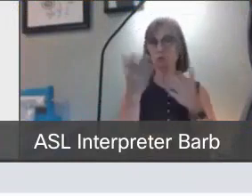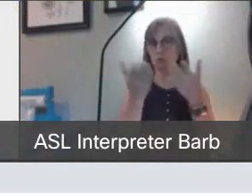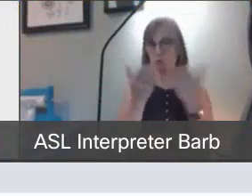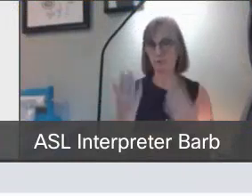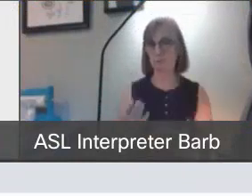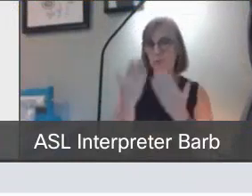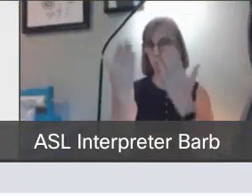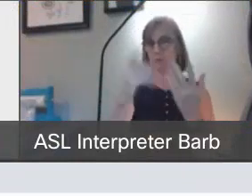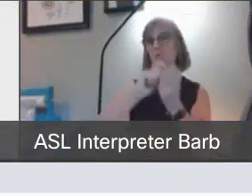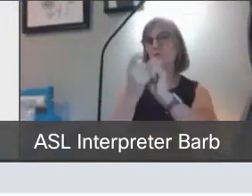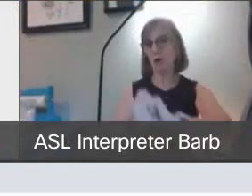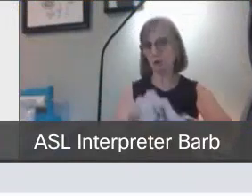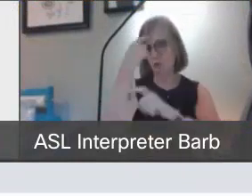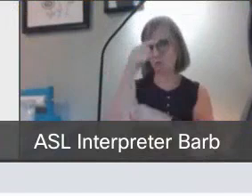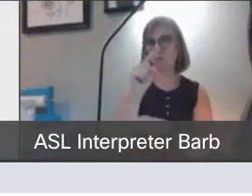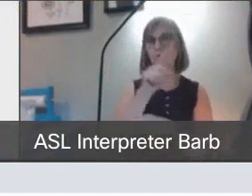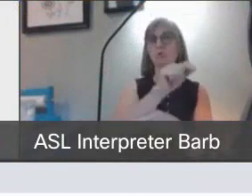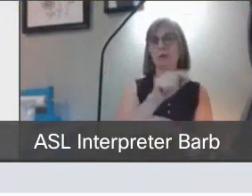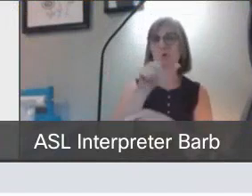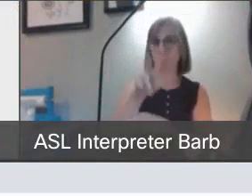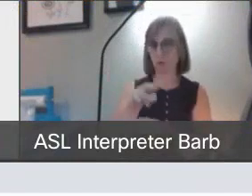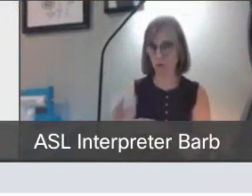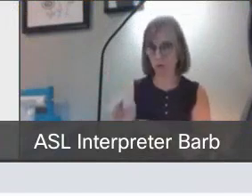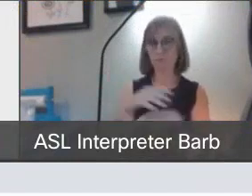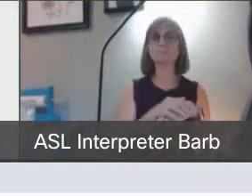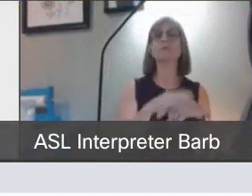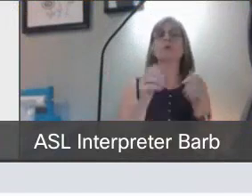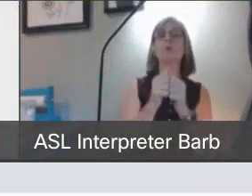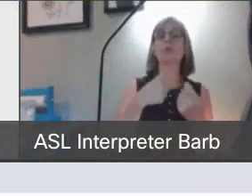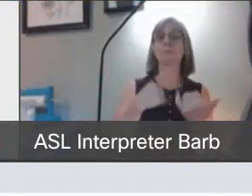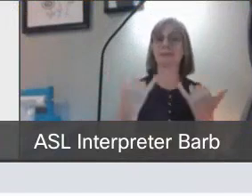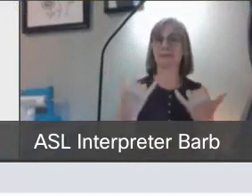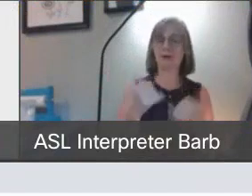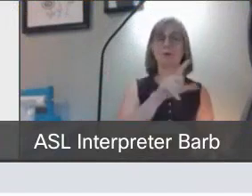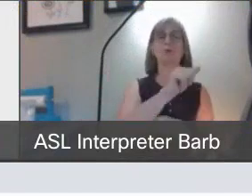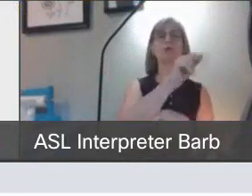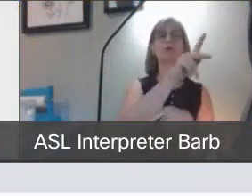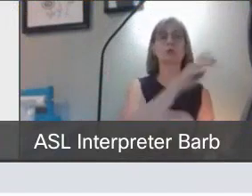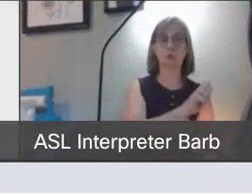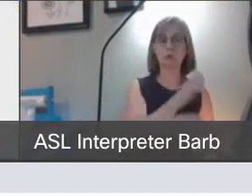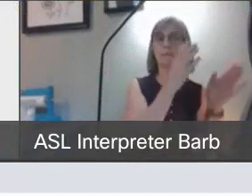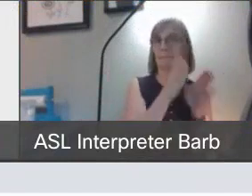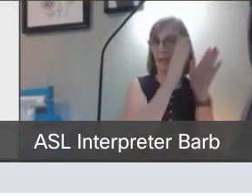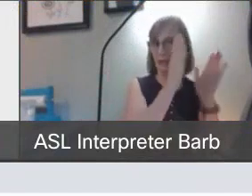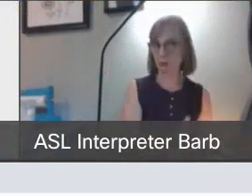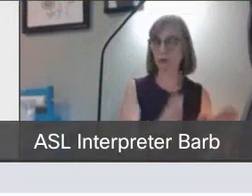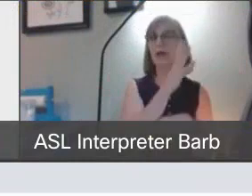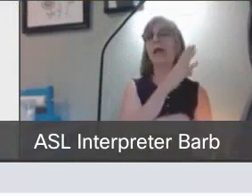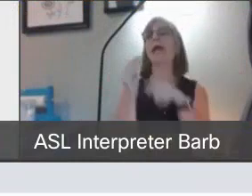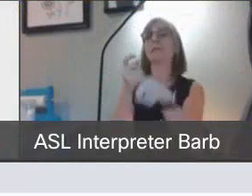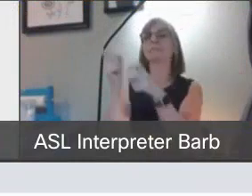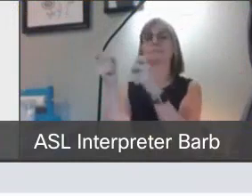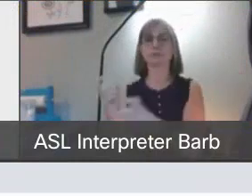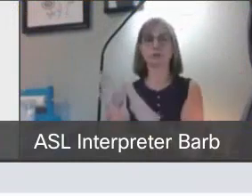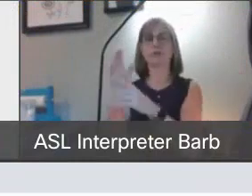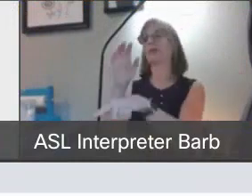And so with me this evening is Luke Norman, TriMet planner, and also Community Affairs Representative Shabina Sharif. And again, we'll be